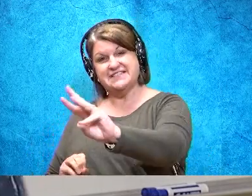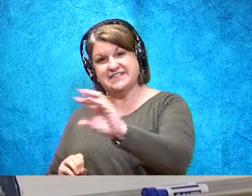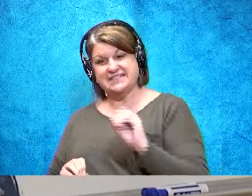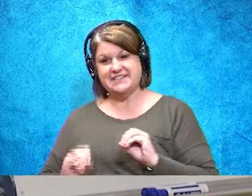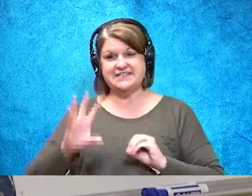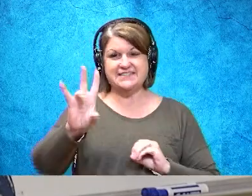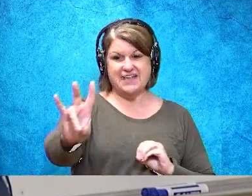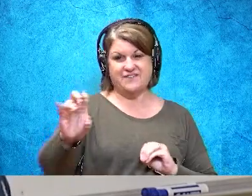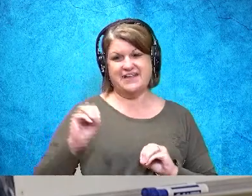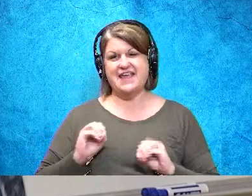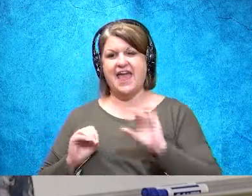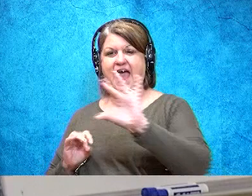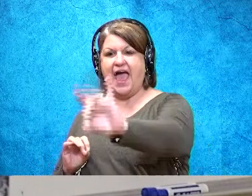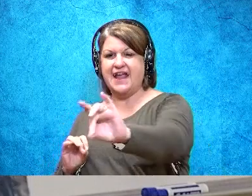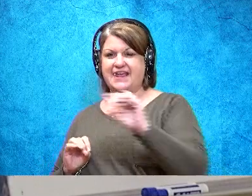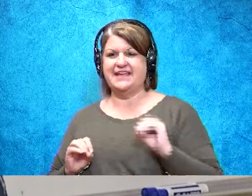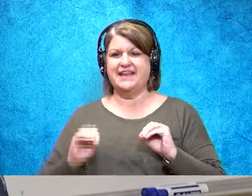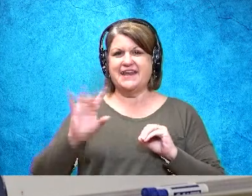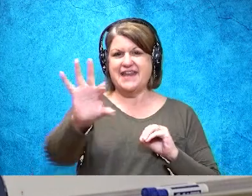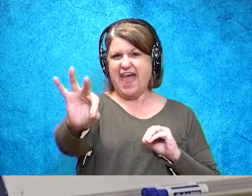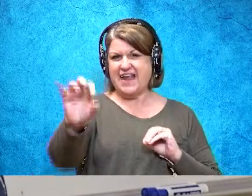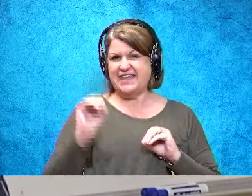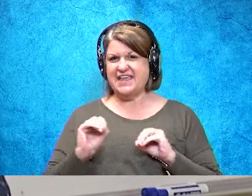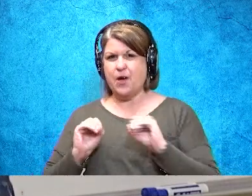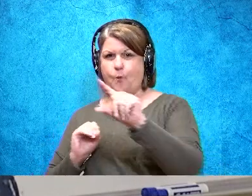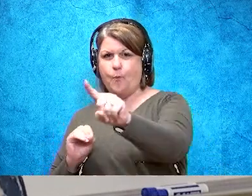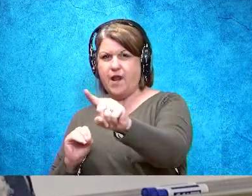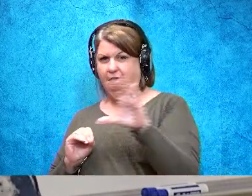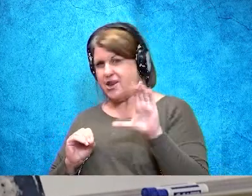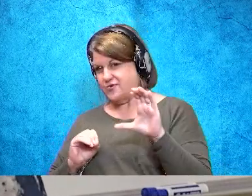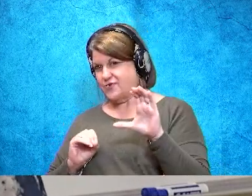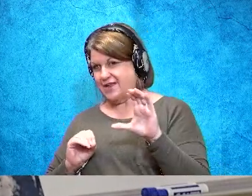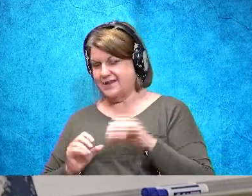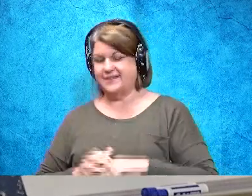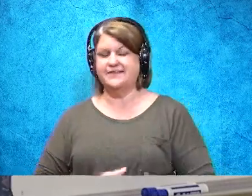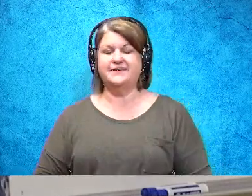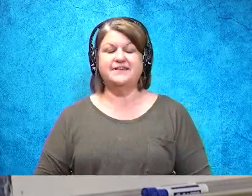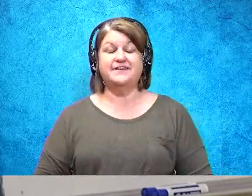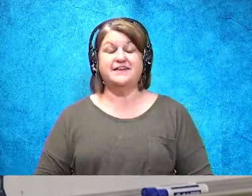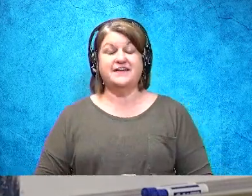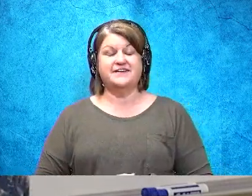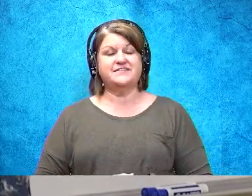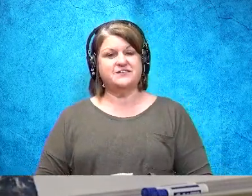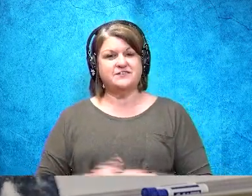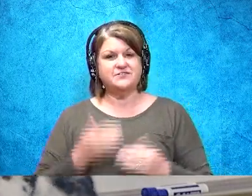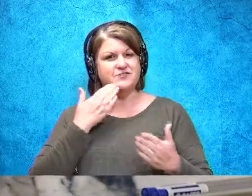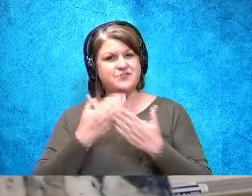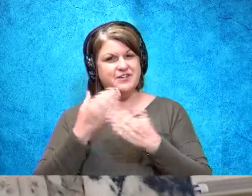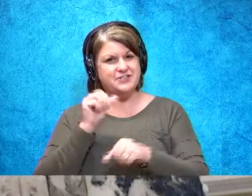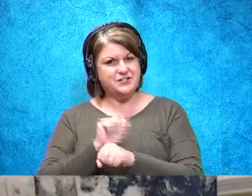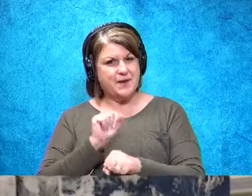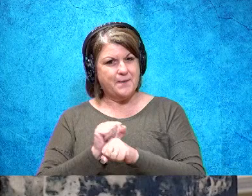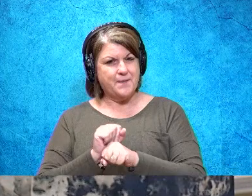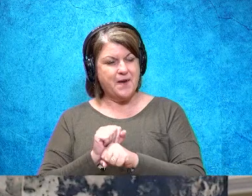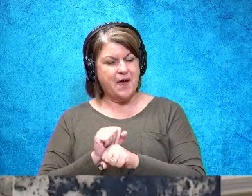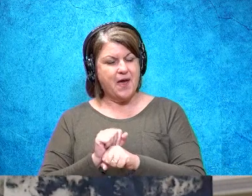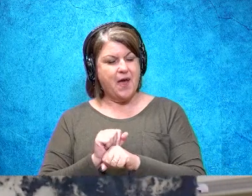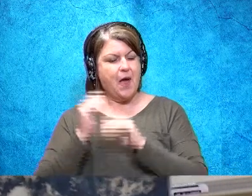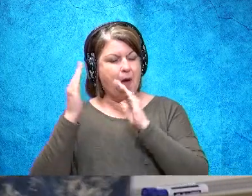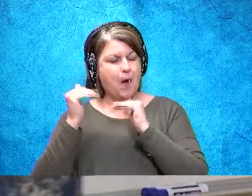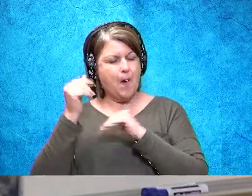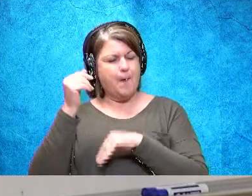60, 70, 80, 90, 100. All right, great job, and I hope your math brain is warmed